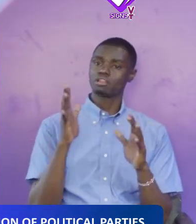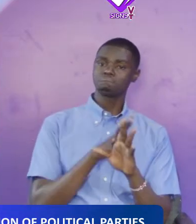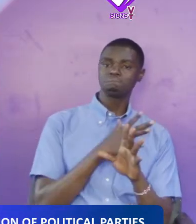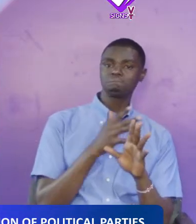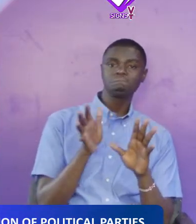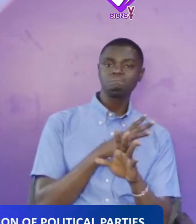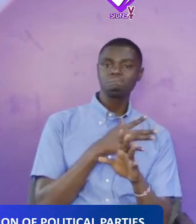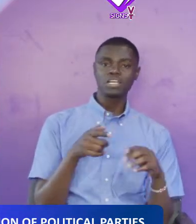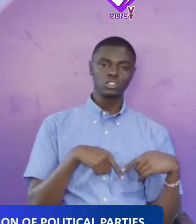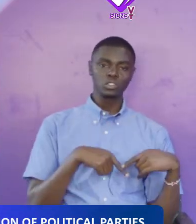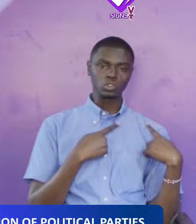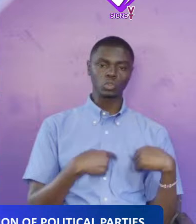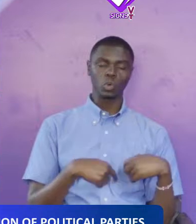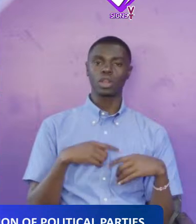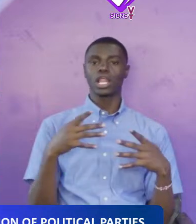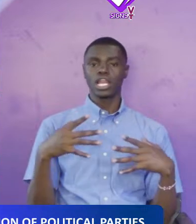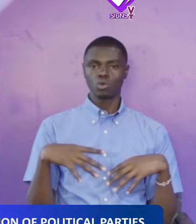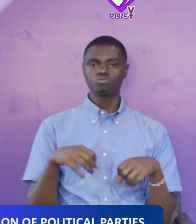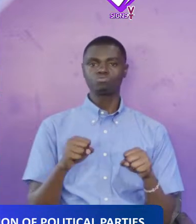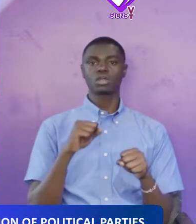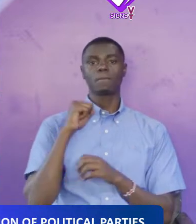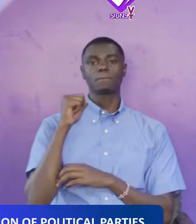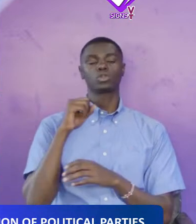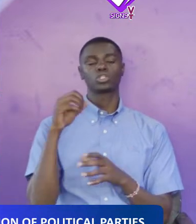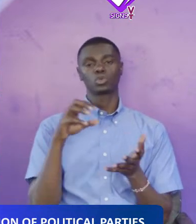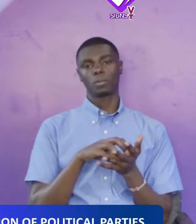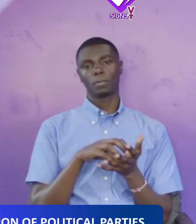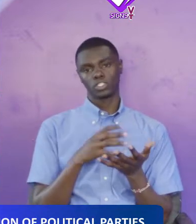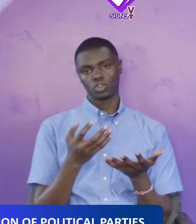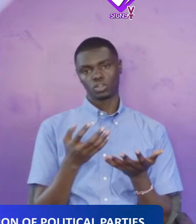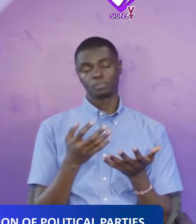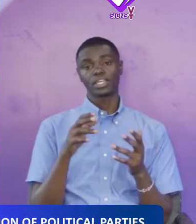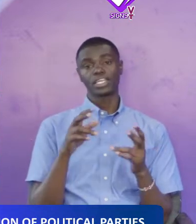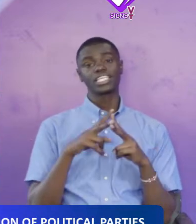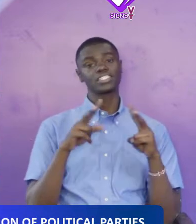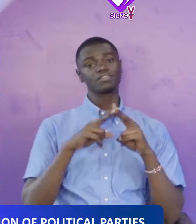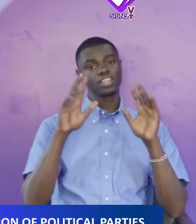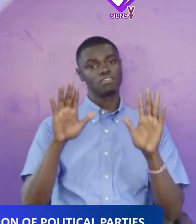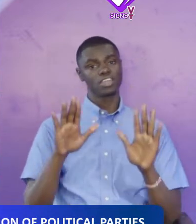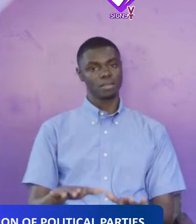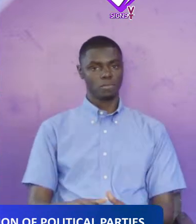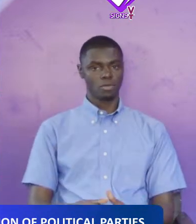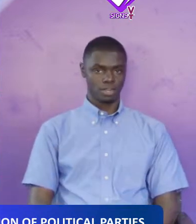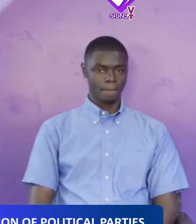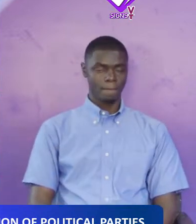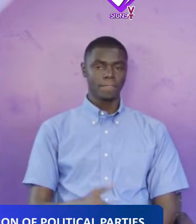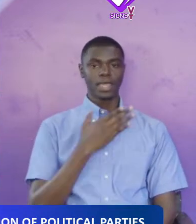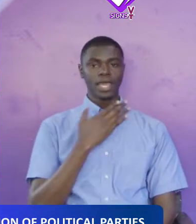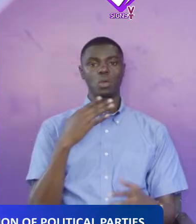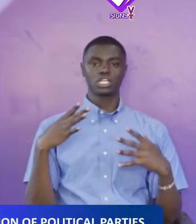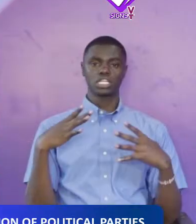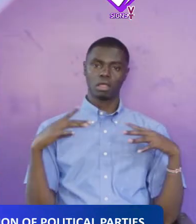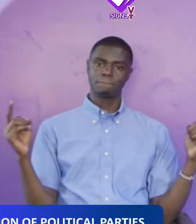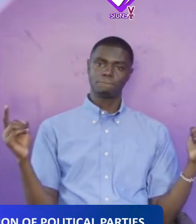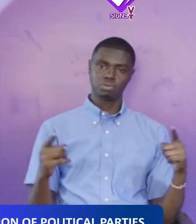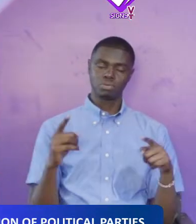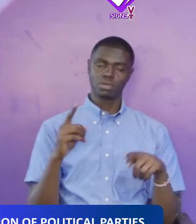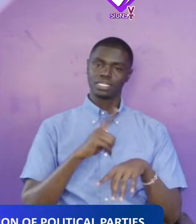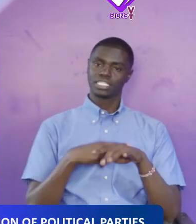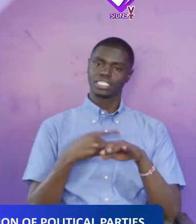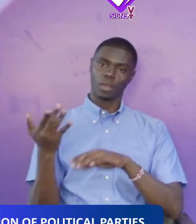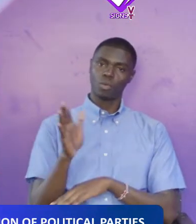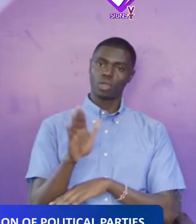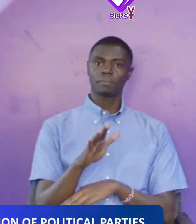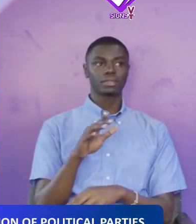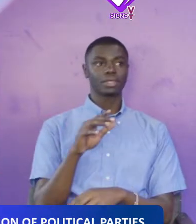their souls to take up political participation, because it's very important. Yeah. It's very important. I want us to take a quick break. When we come back, I